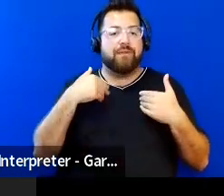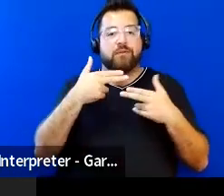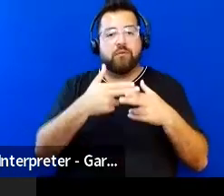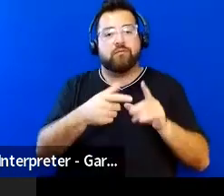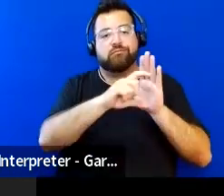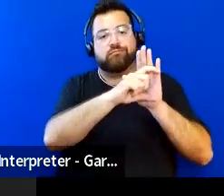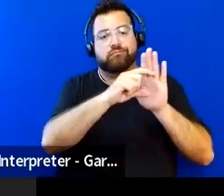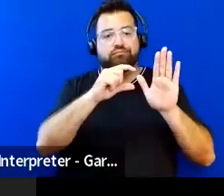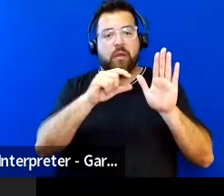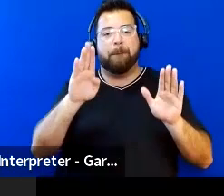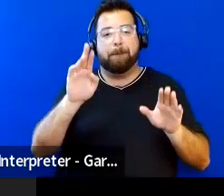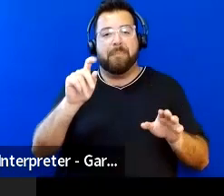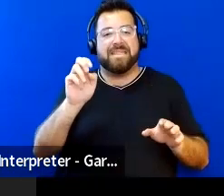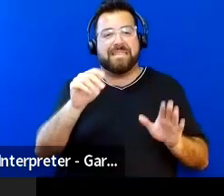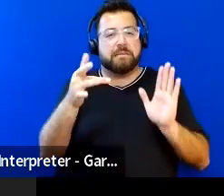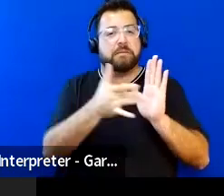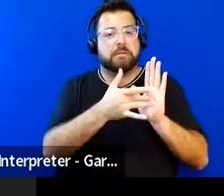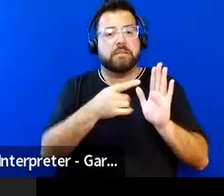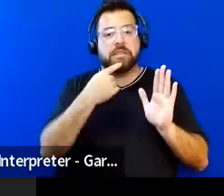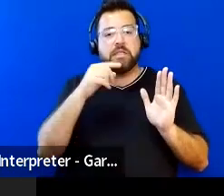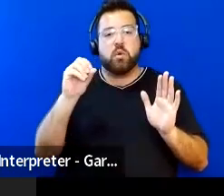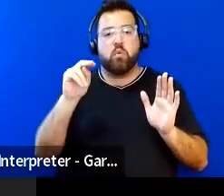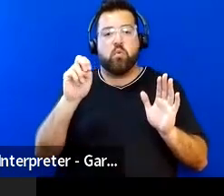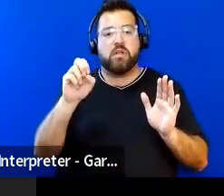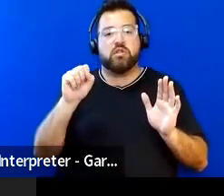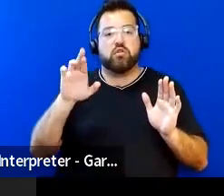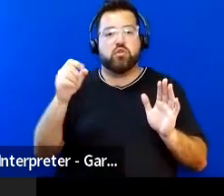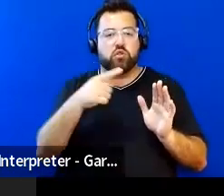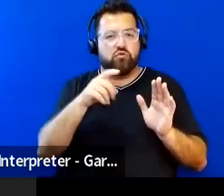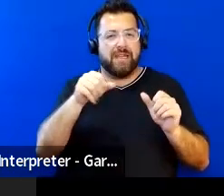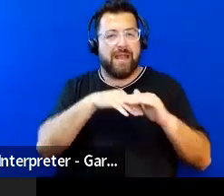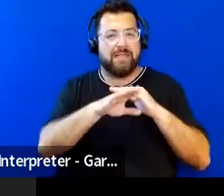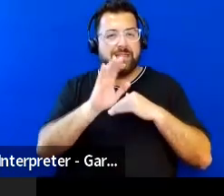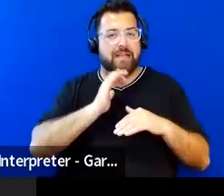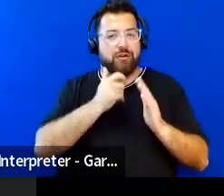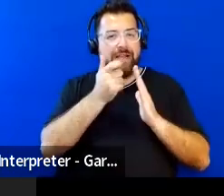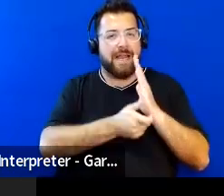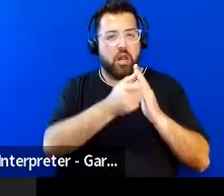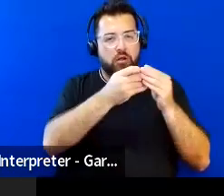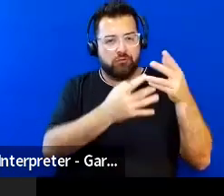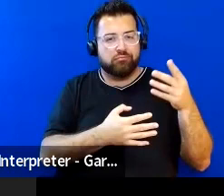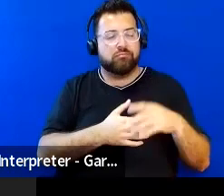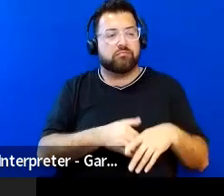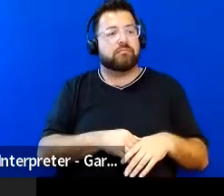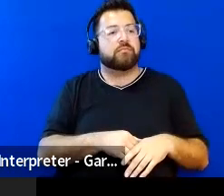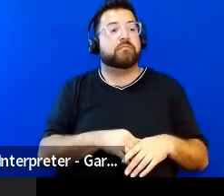you'll get access to our online catalog. Next slide, please. So this is